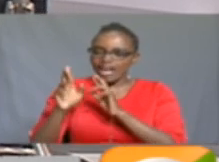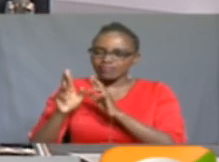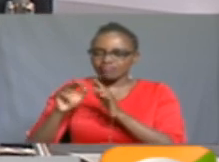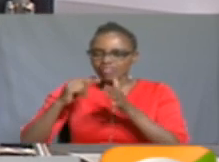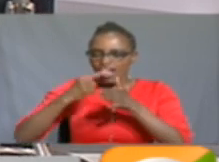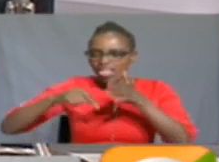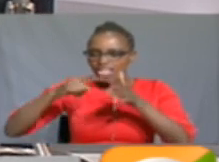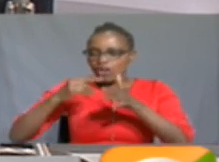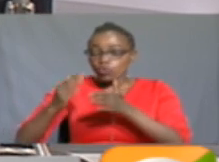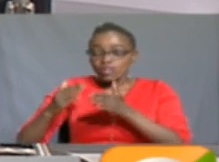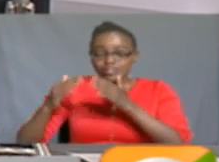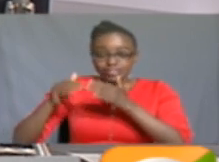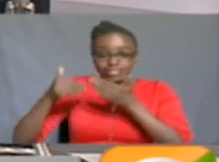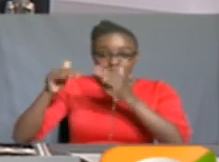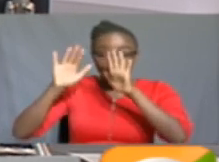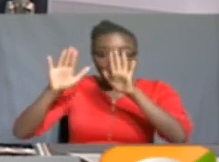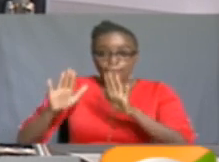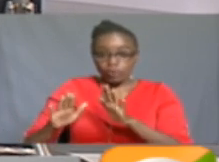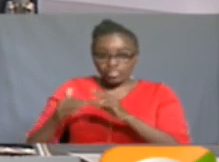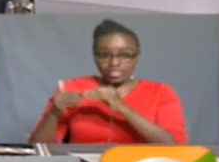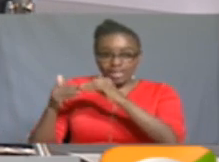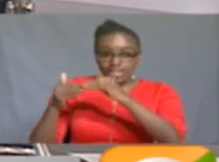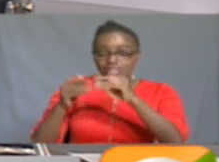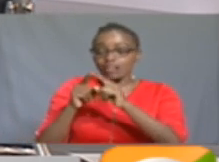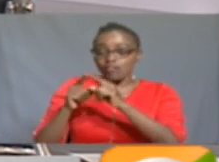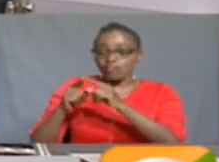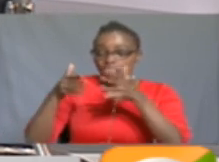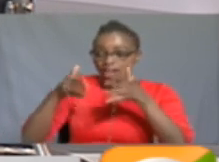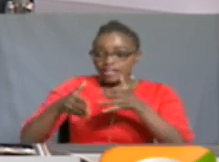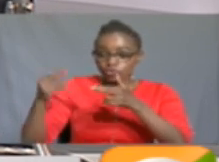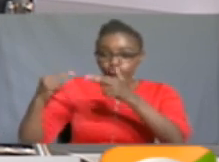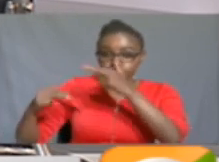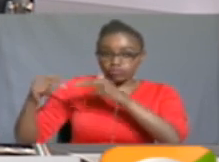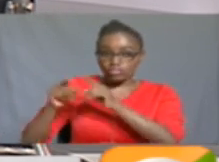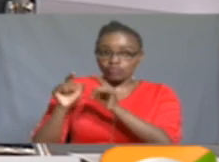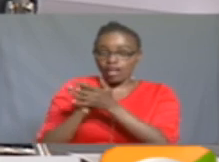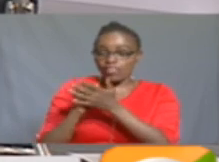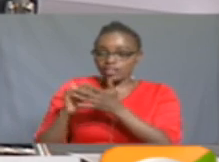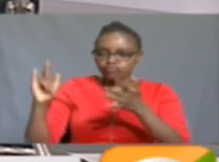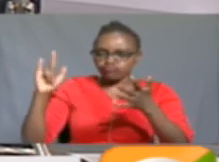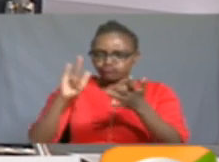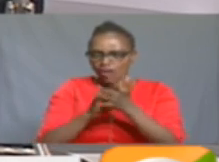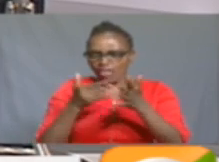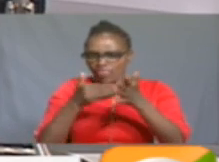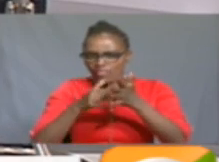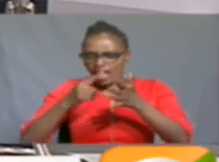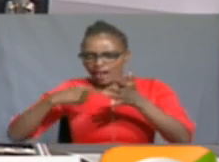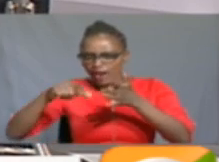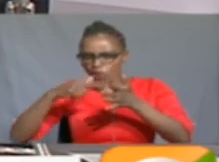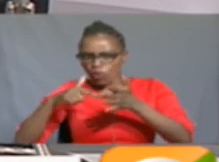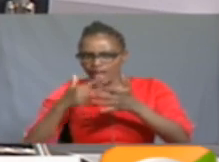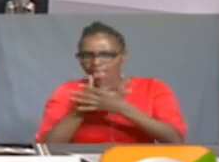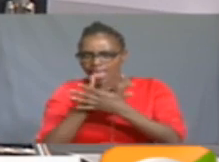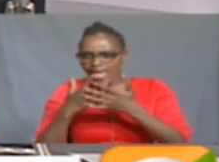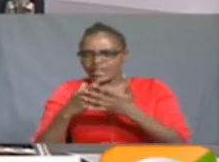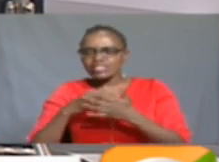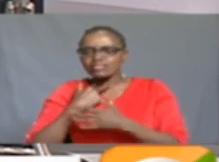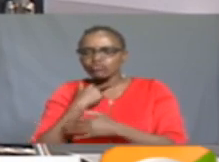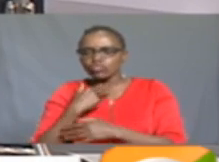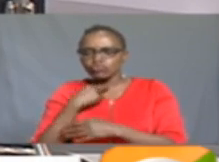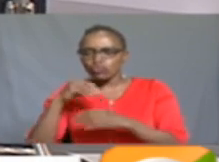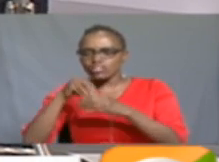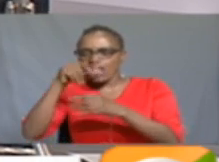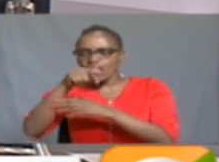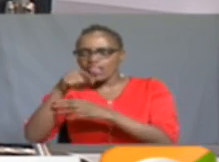provide crucial leads. Now, one records the recent history of the flight, that's the flight data recorder, and the other records any sounds that were in the